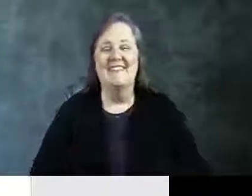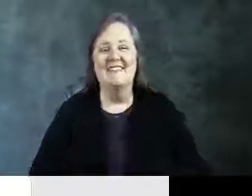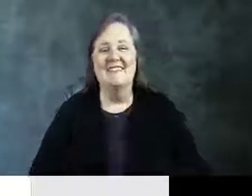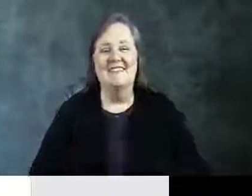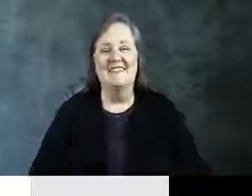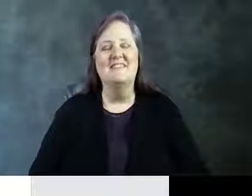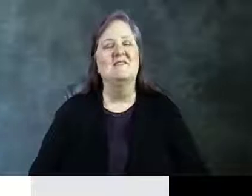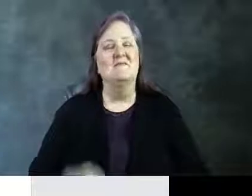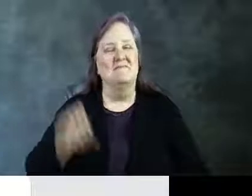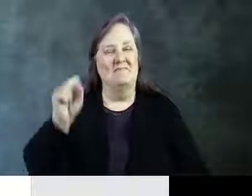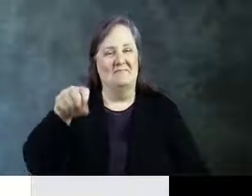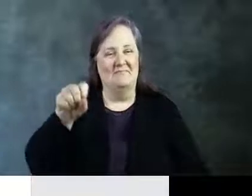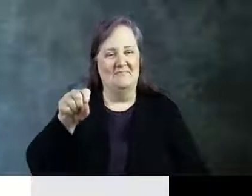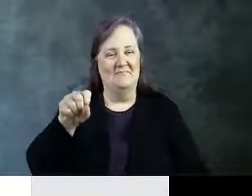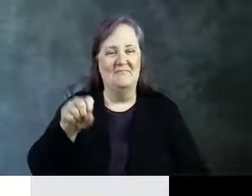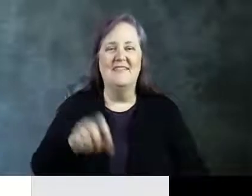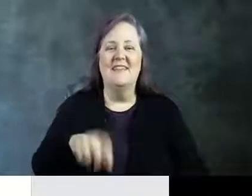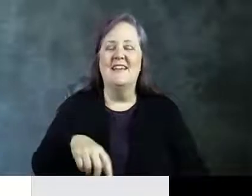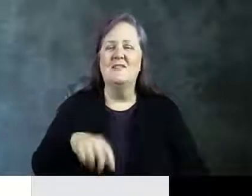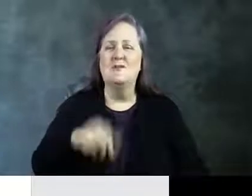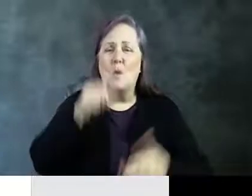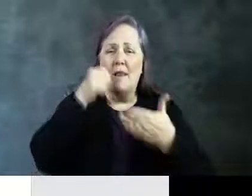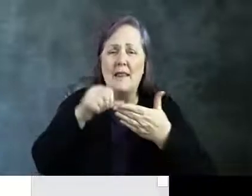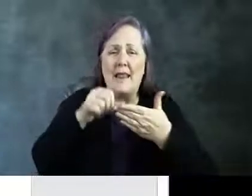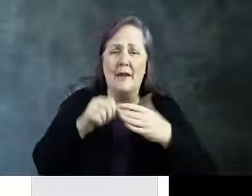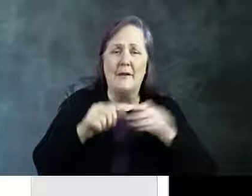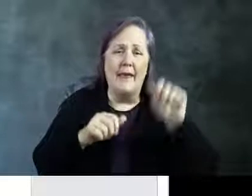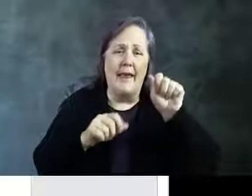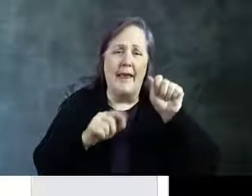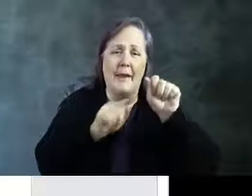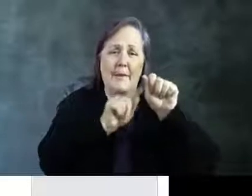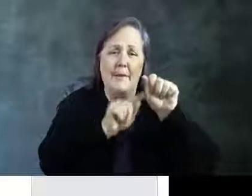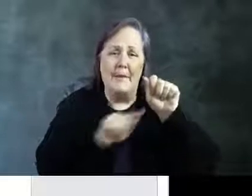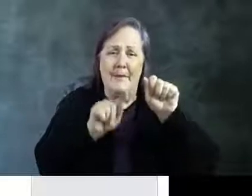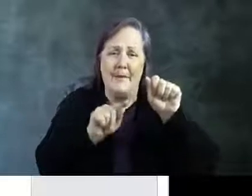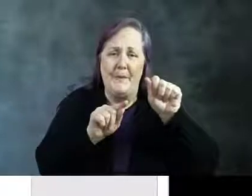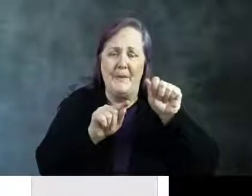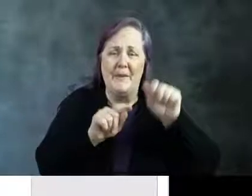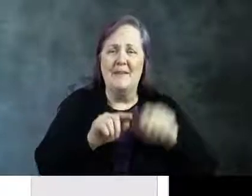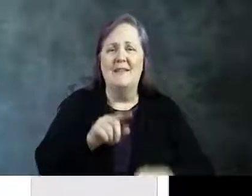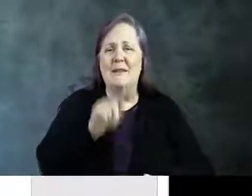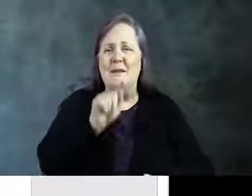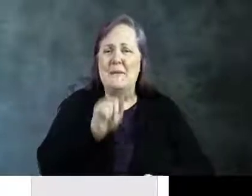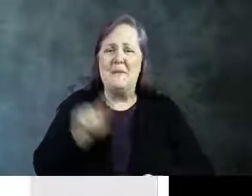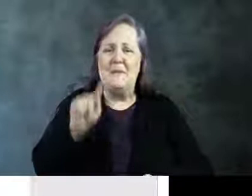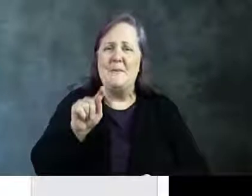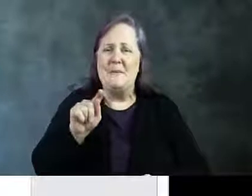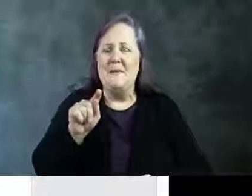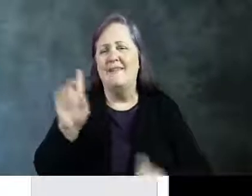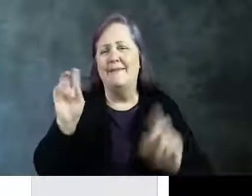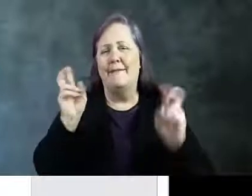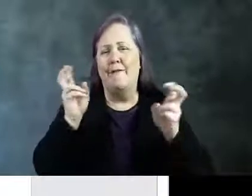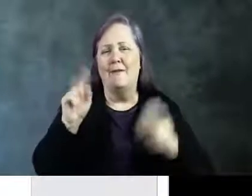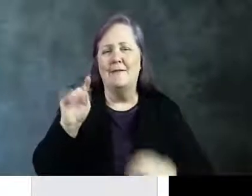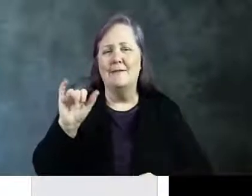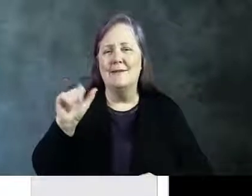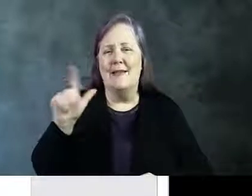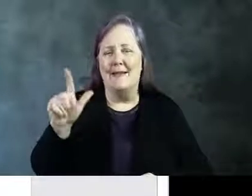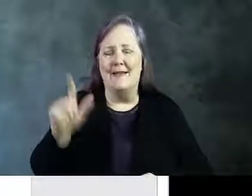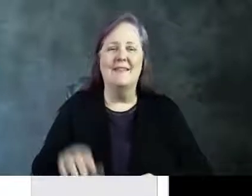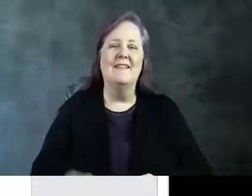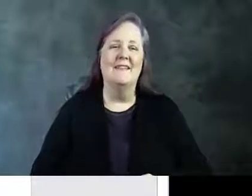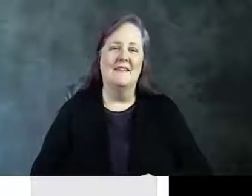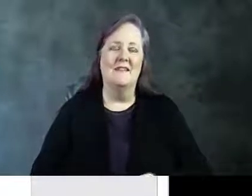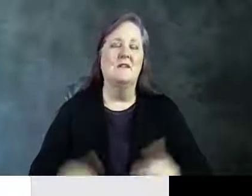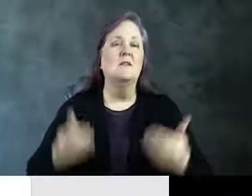Yes, Allison says the little tails on the letters. So a serif is the little flourishes or tails on the letters. I'm going to go ahead